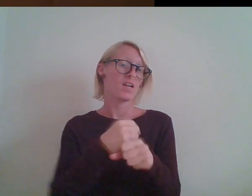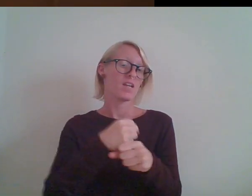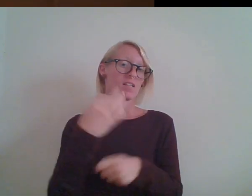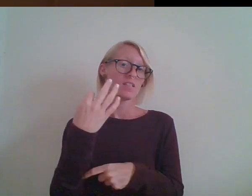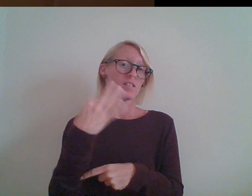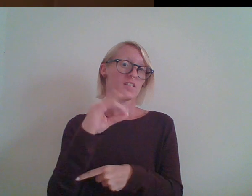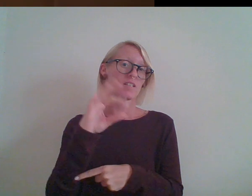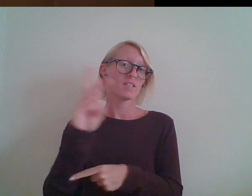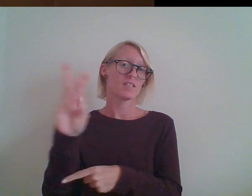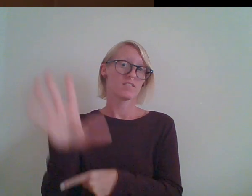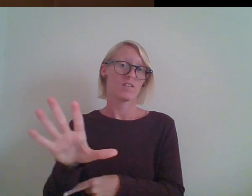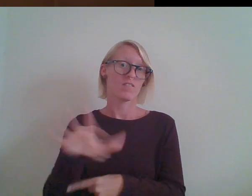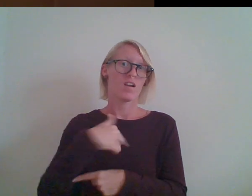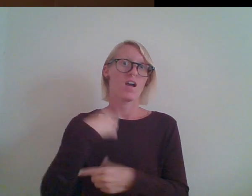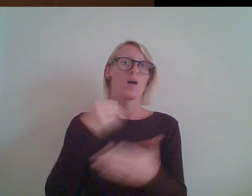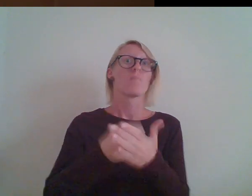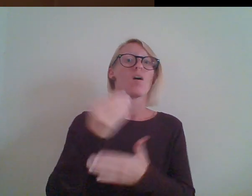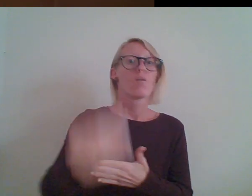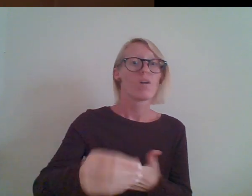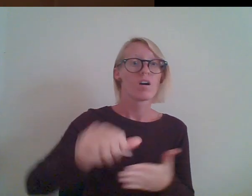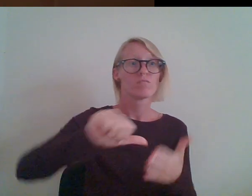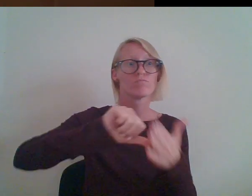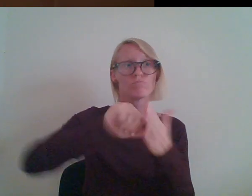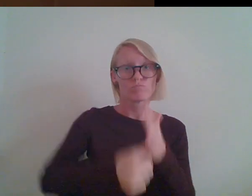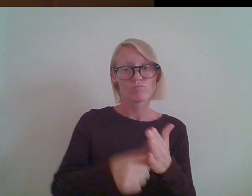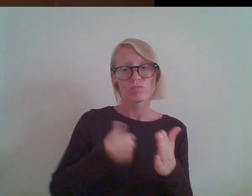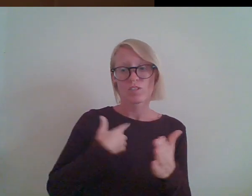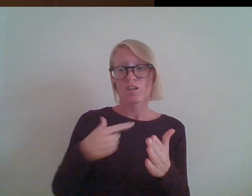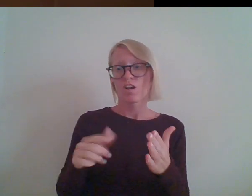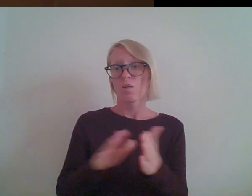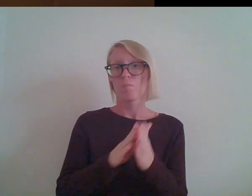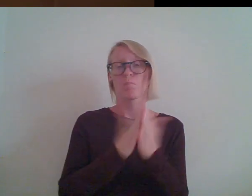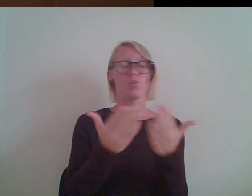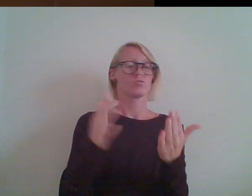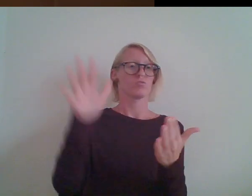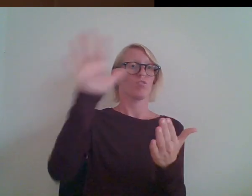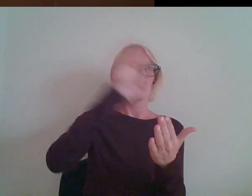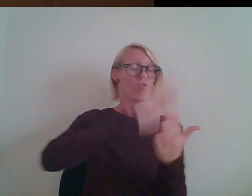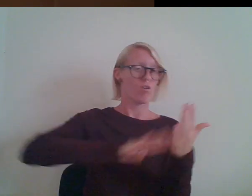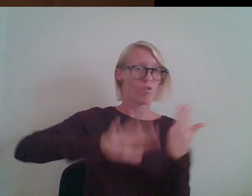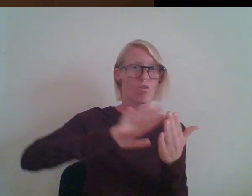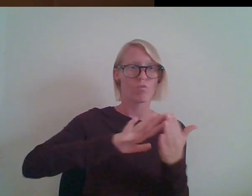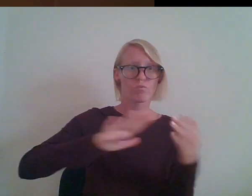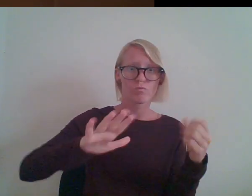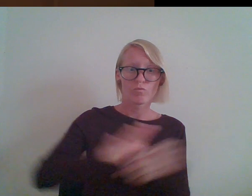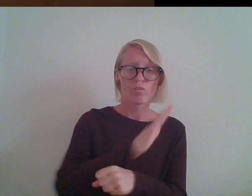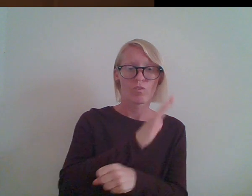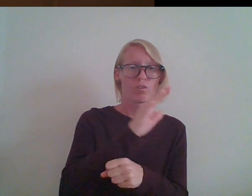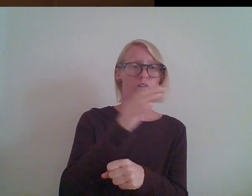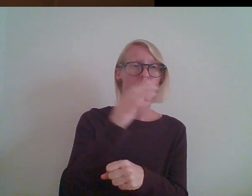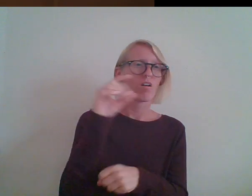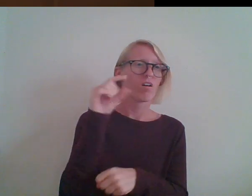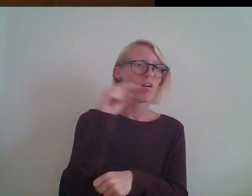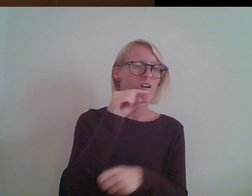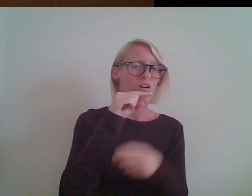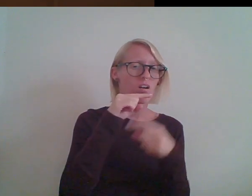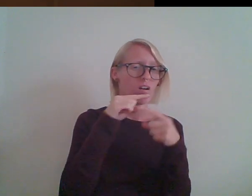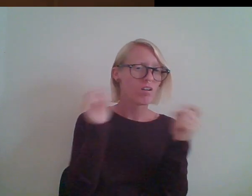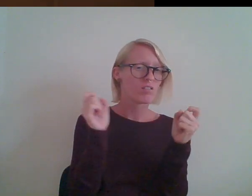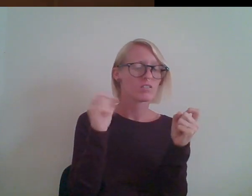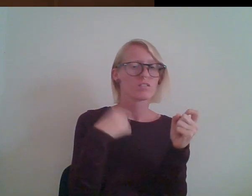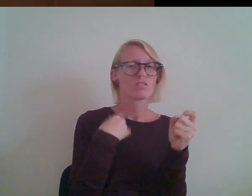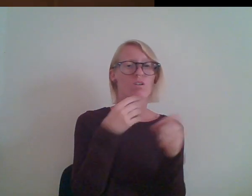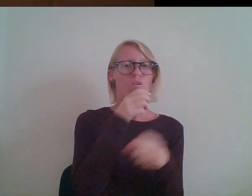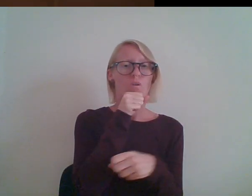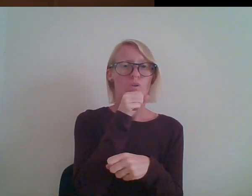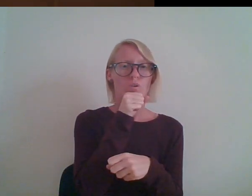I turned entire books ugly orange. And then I figured it out. If you color a